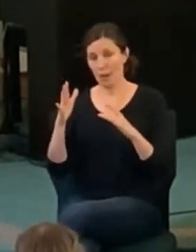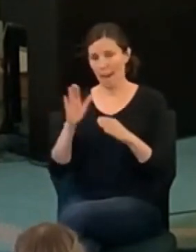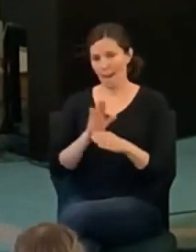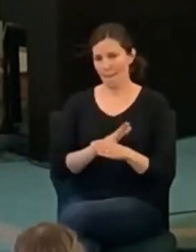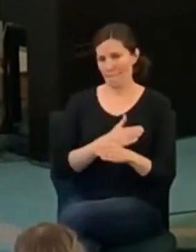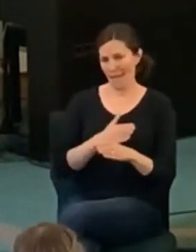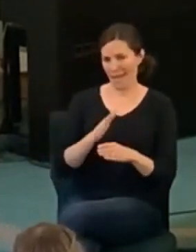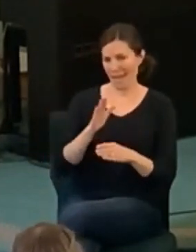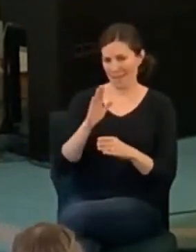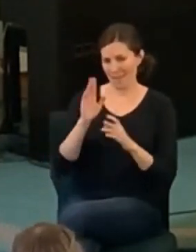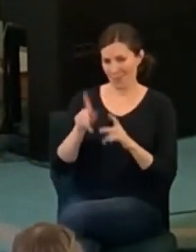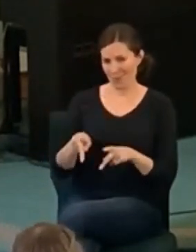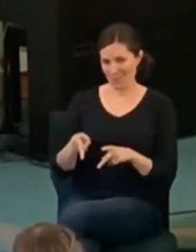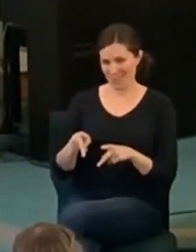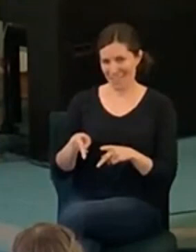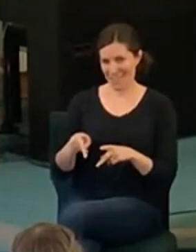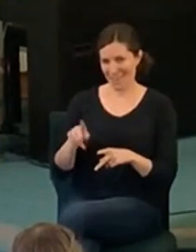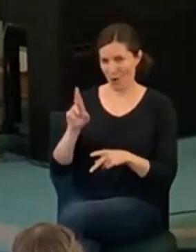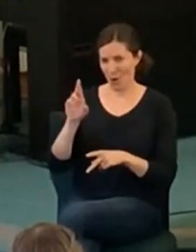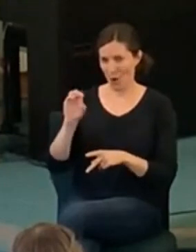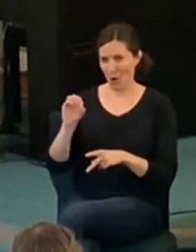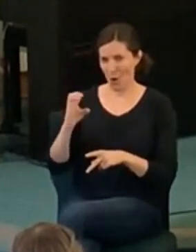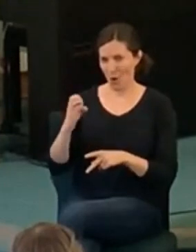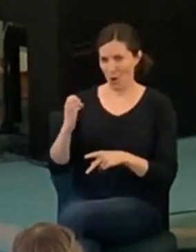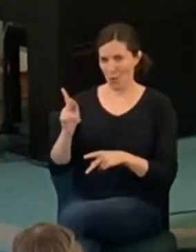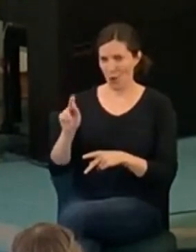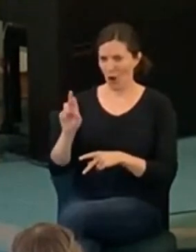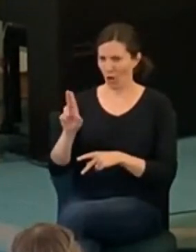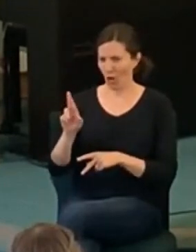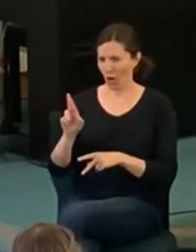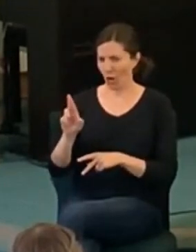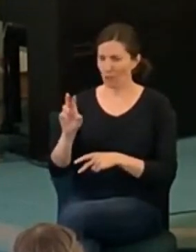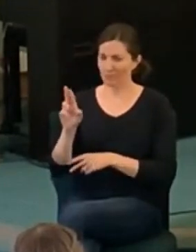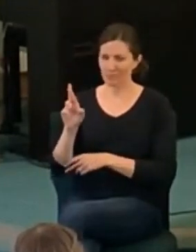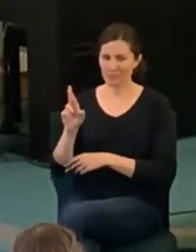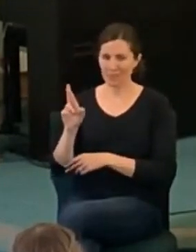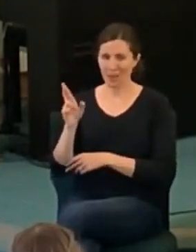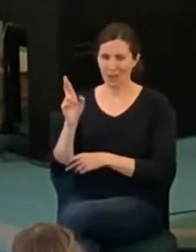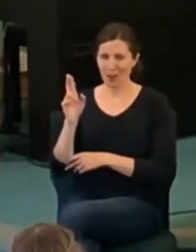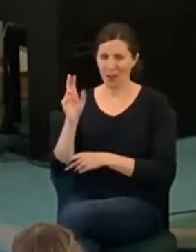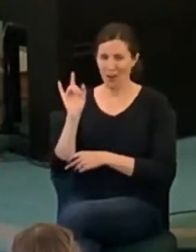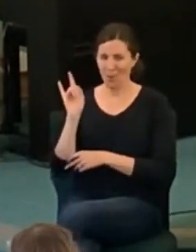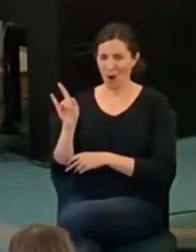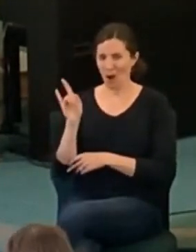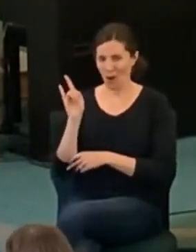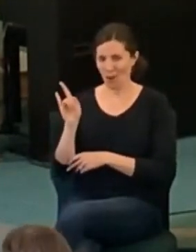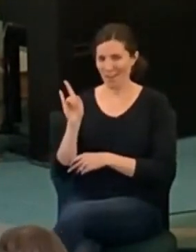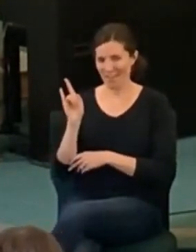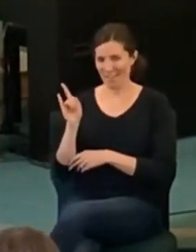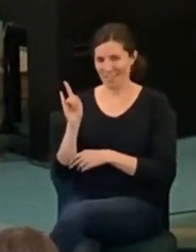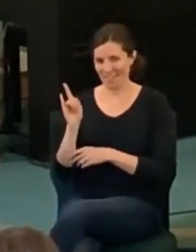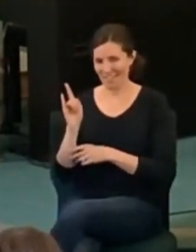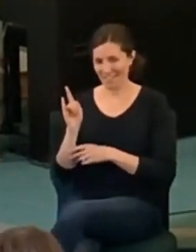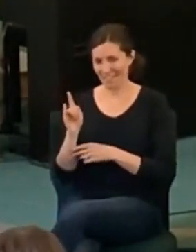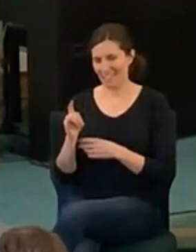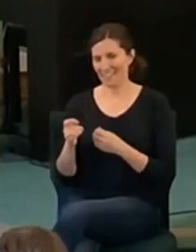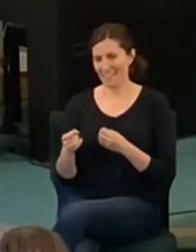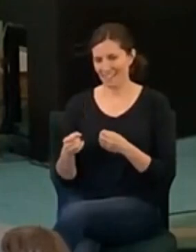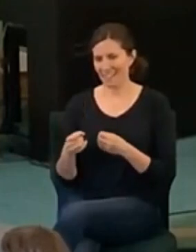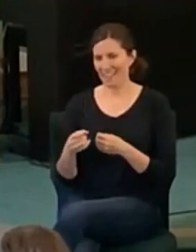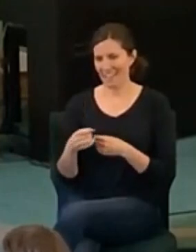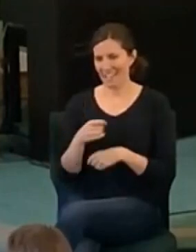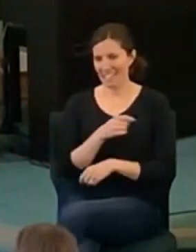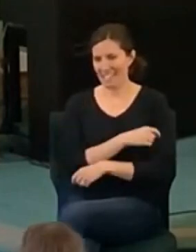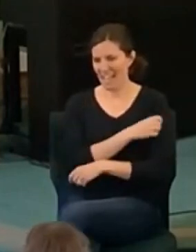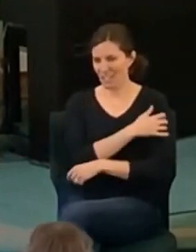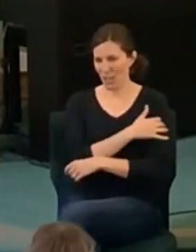church. In one particular, he doesn't always share this in his testimony story, but in one particular venue, he talks about that